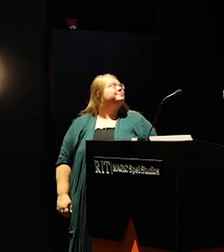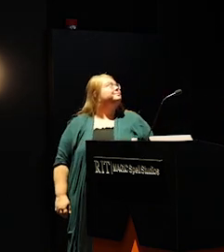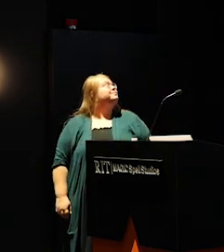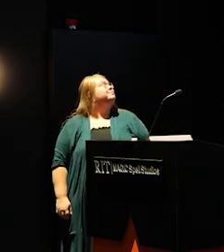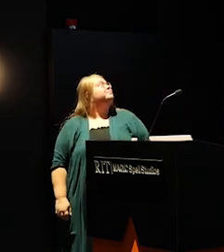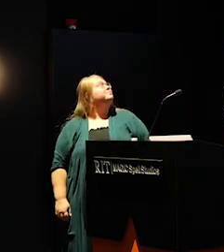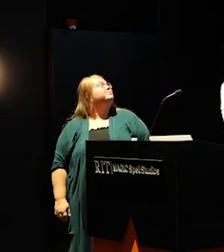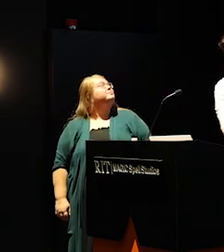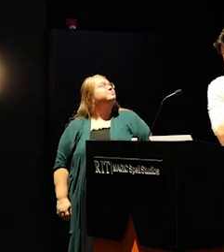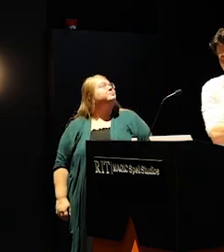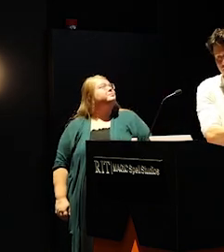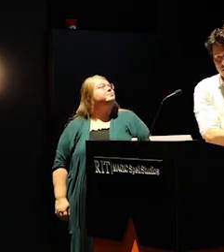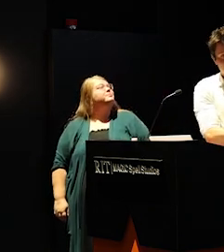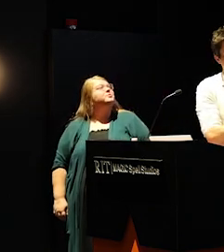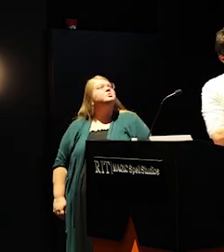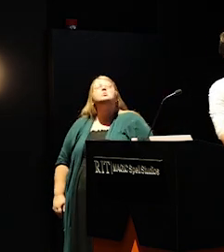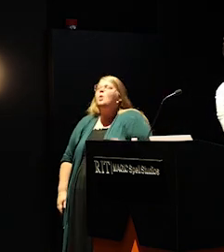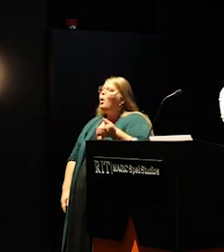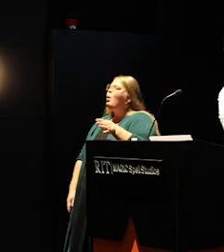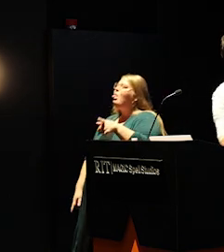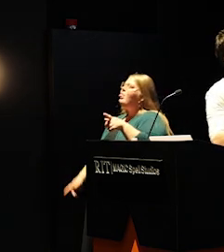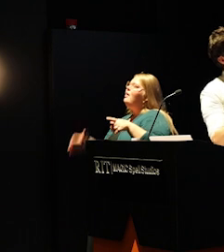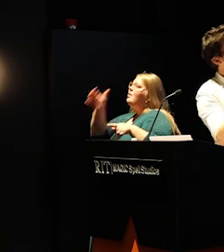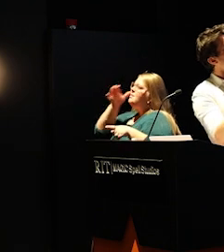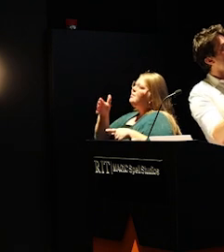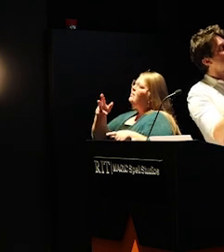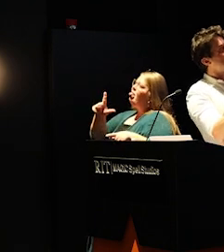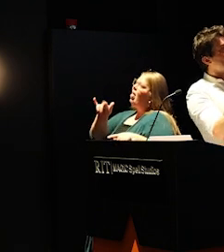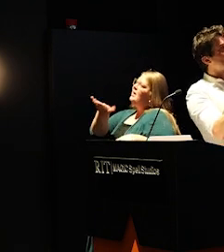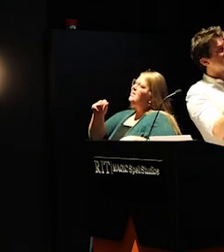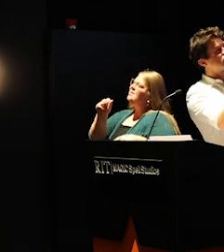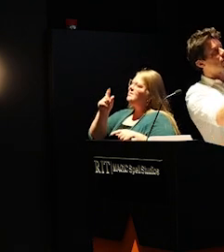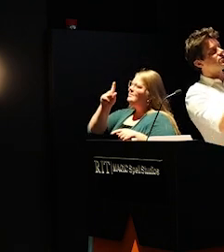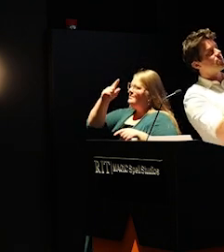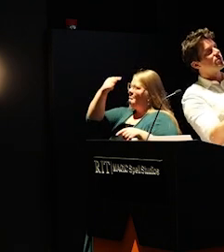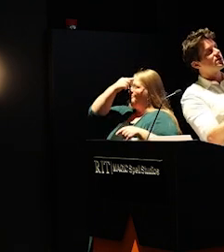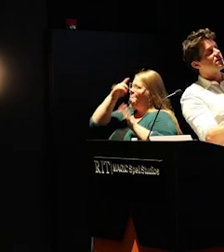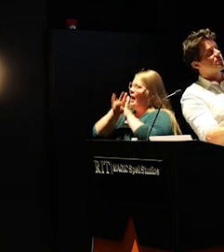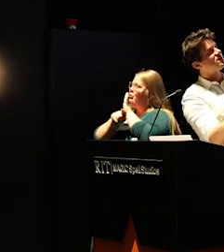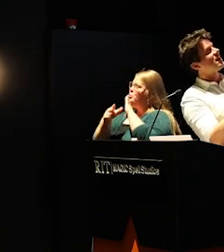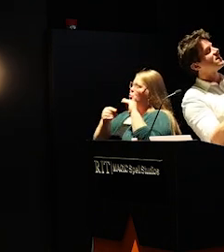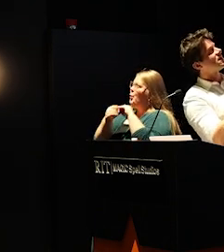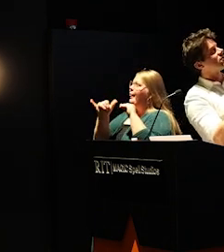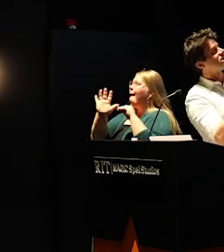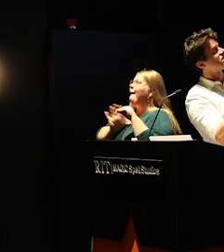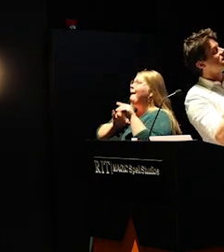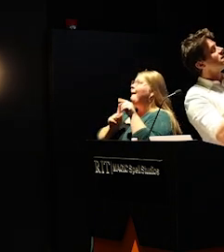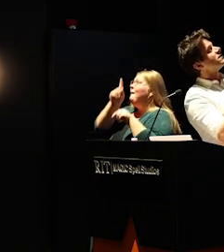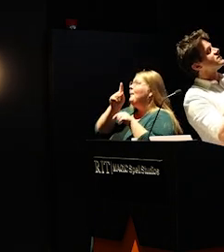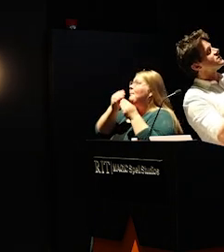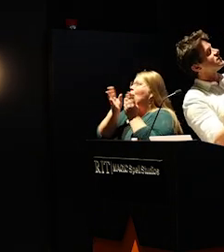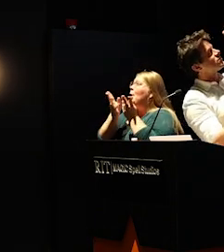that we talked about with Lucky's and the poker, talked about this idea, wrote this whole kind of story as we were building it, like pretending that there